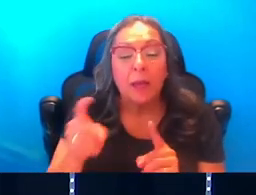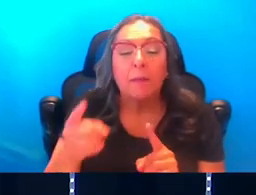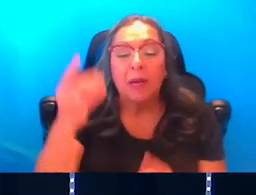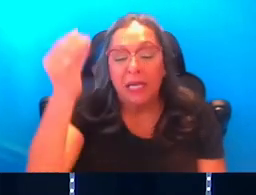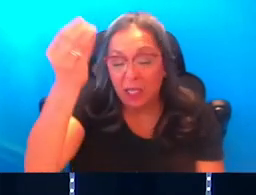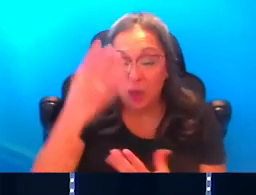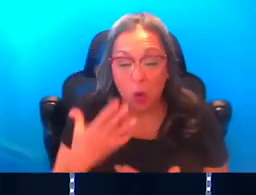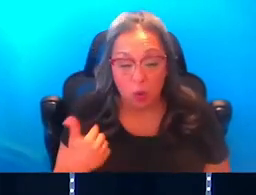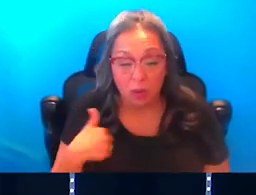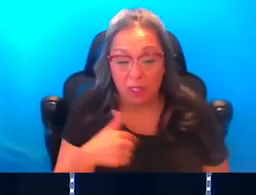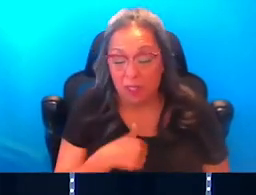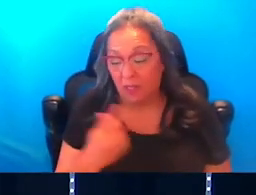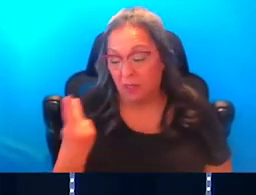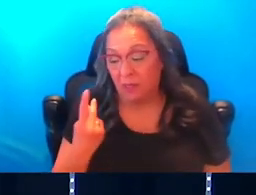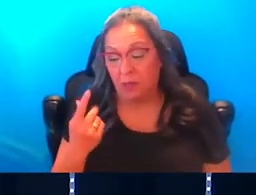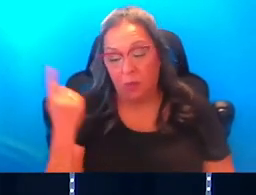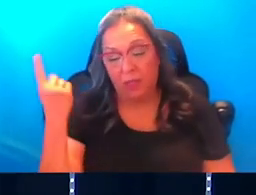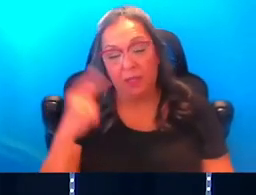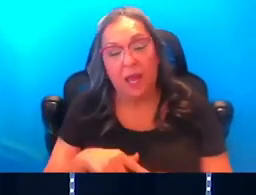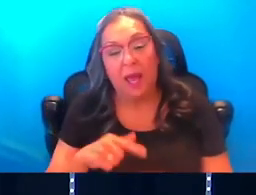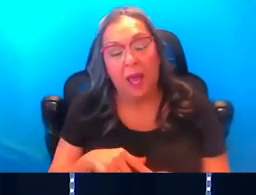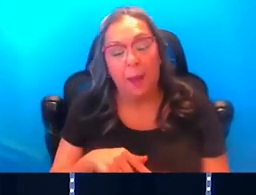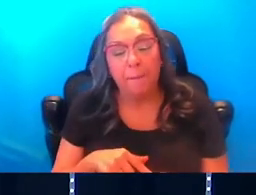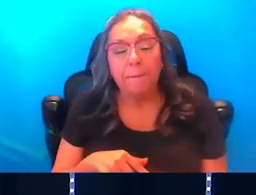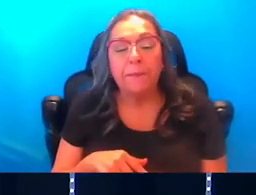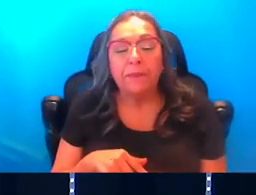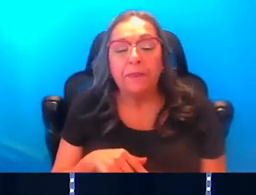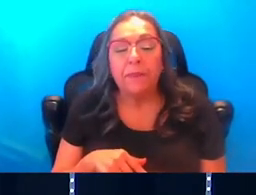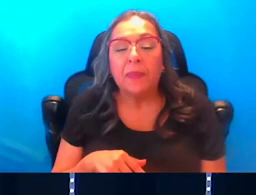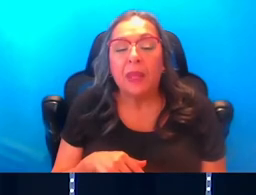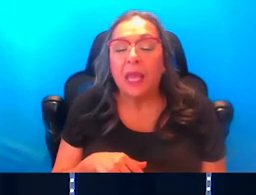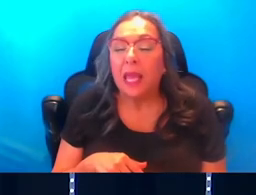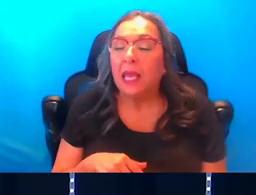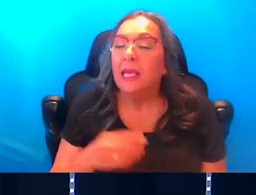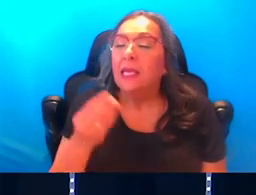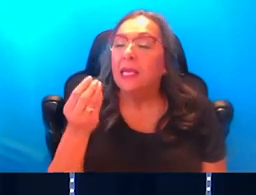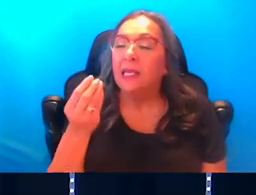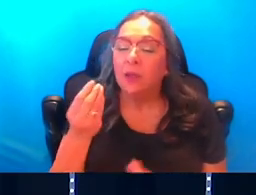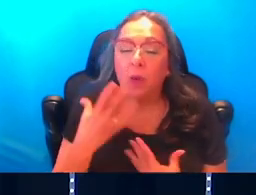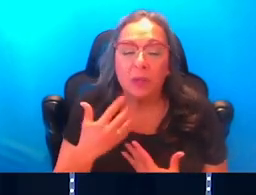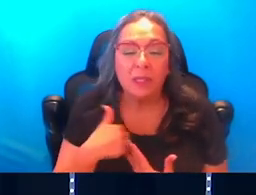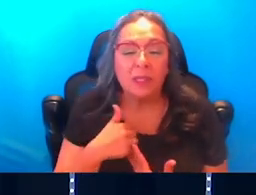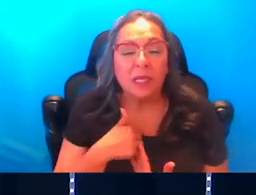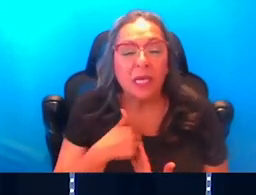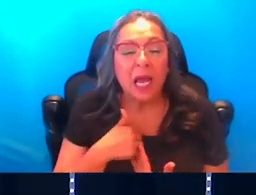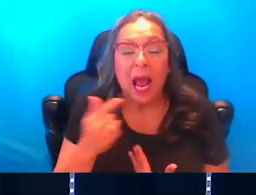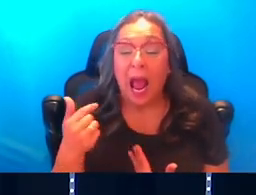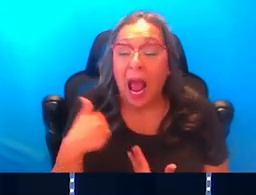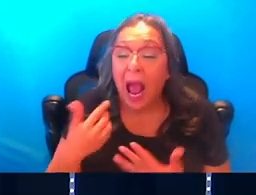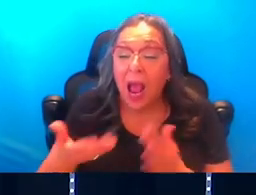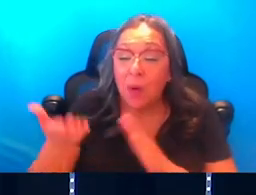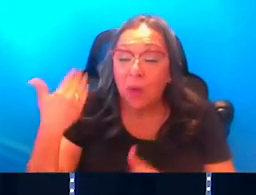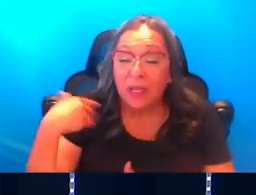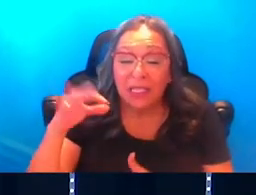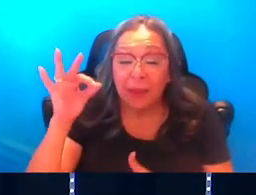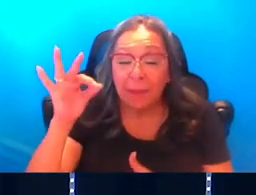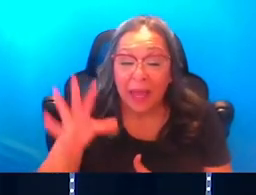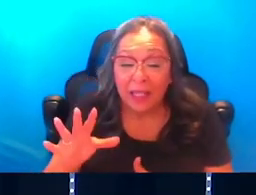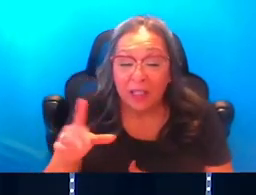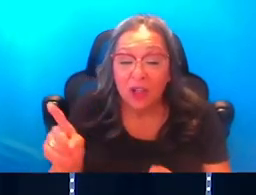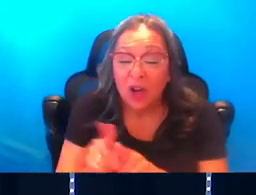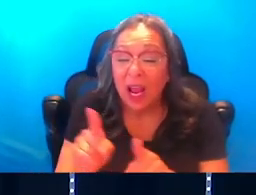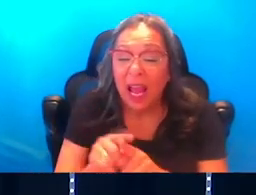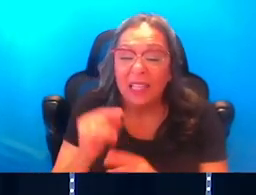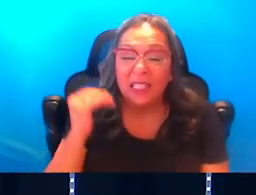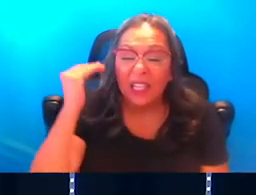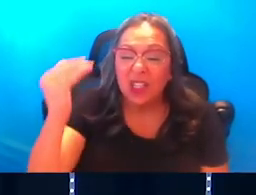one time, and he had helped us on so many different things. And at one point, he shares his testimony, and he's like, I was a pastor as an adult for